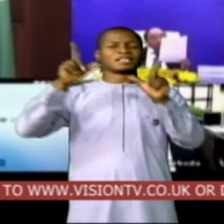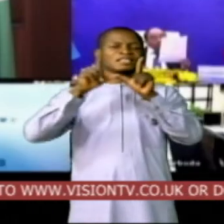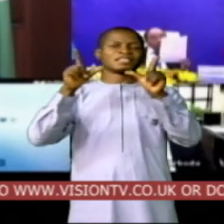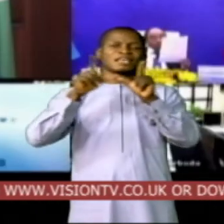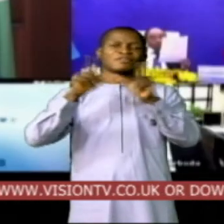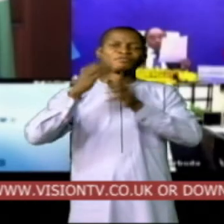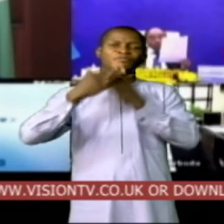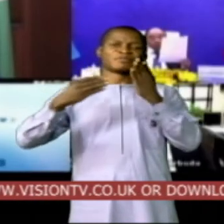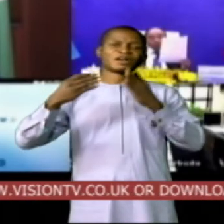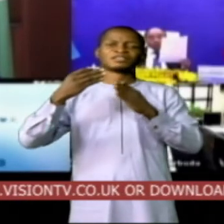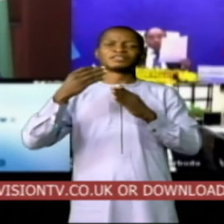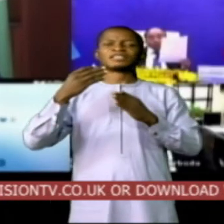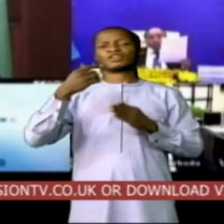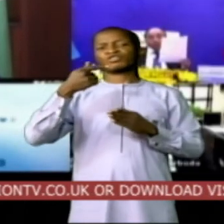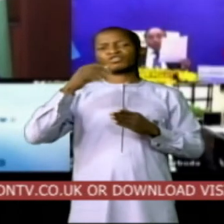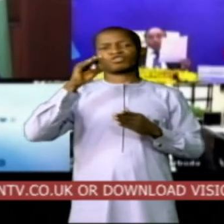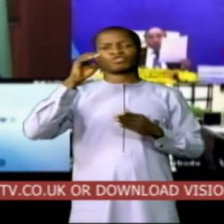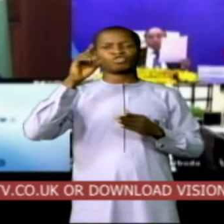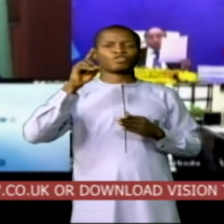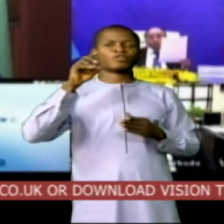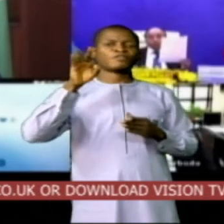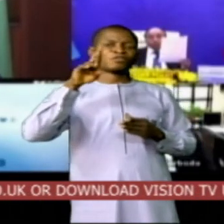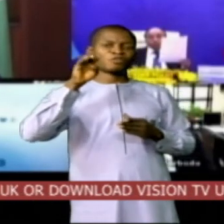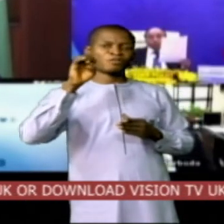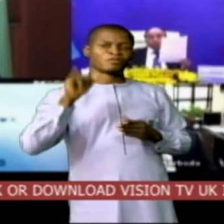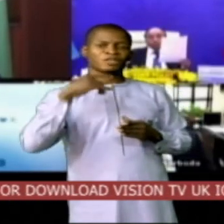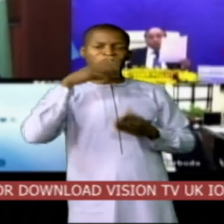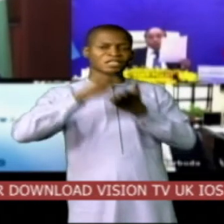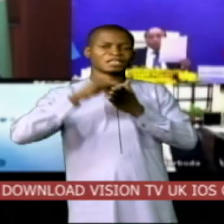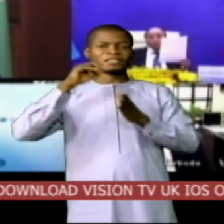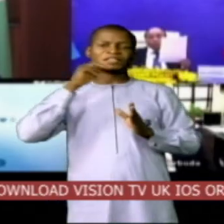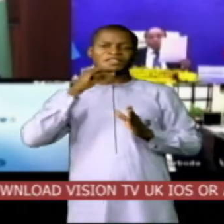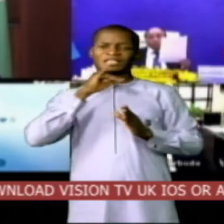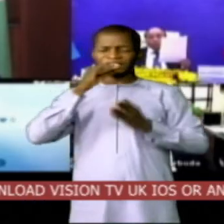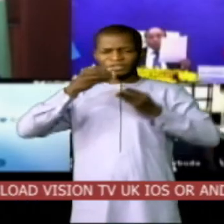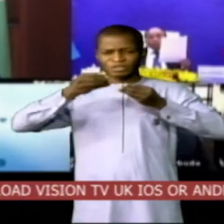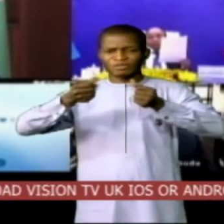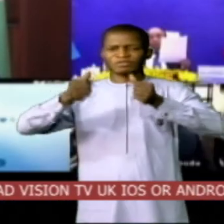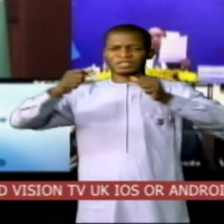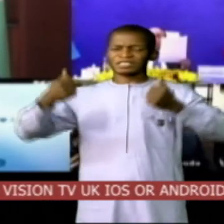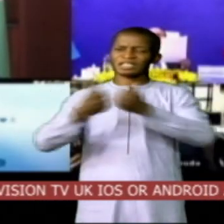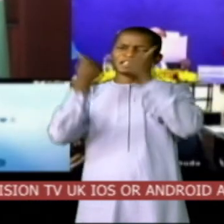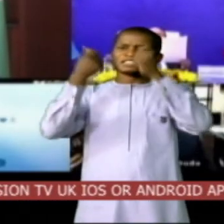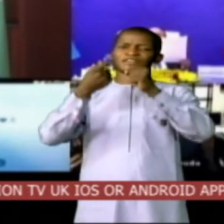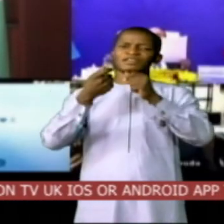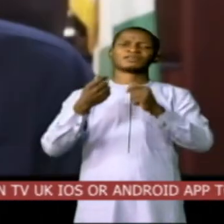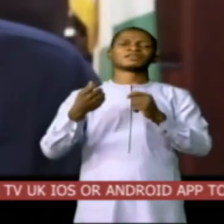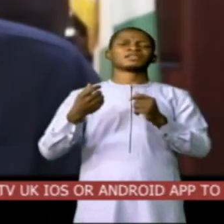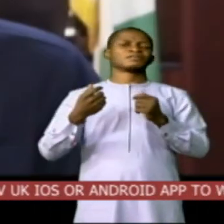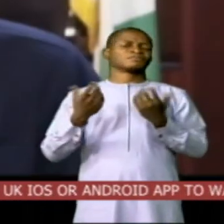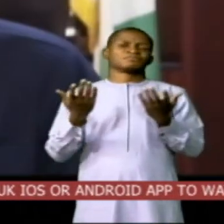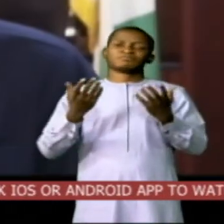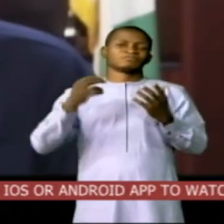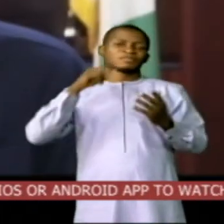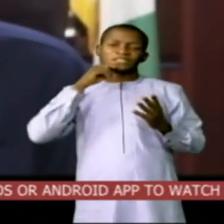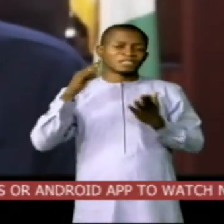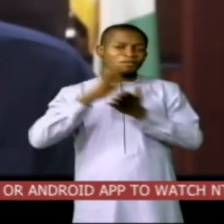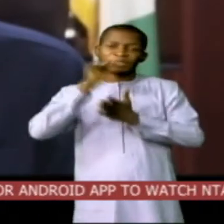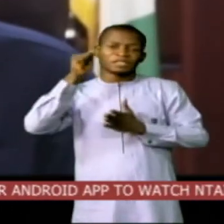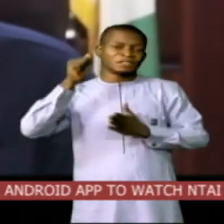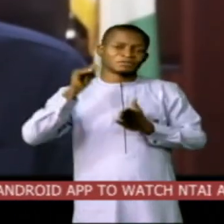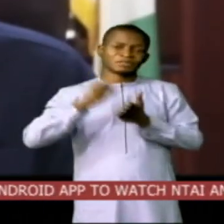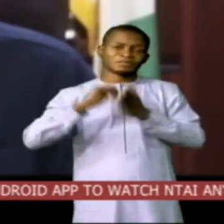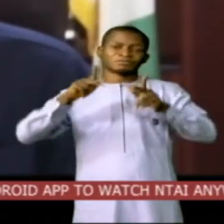council, Geoffrey Onyema said Nigeria is addressing the challenges from all fronts. Nigeria believes that